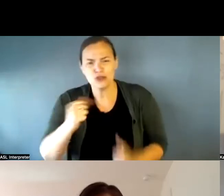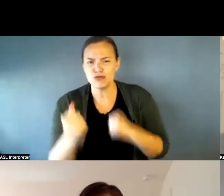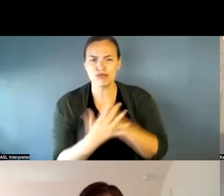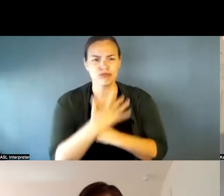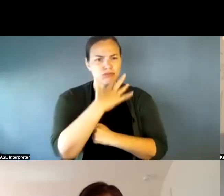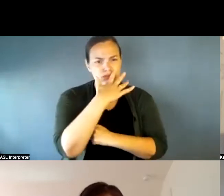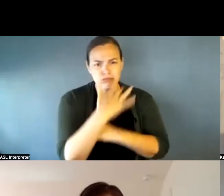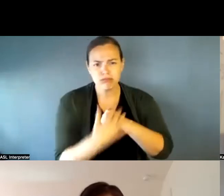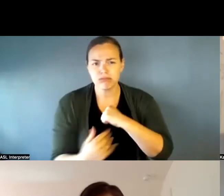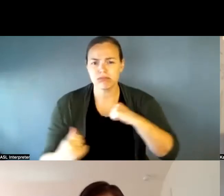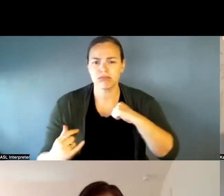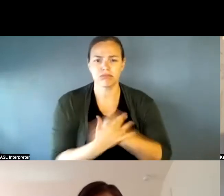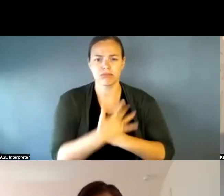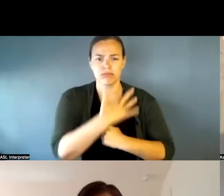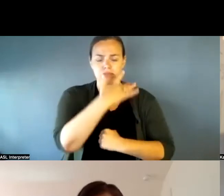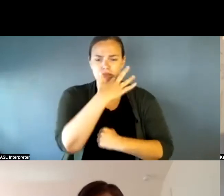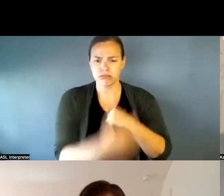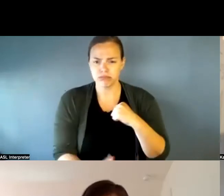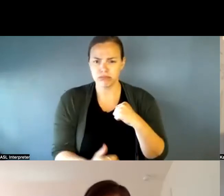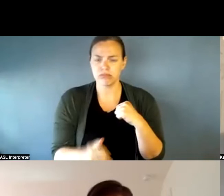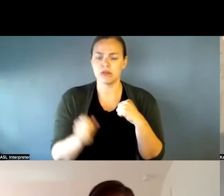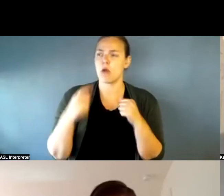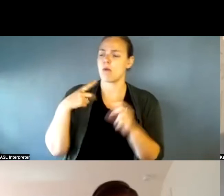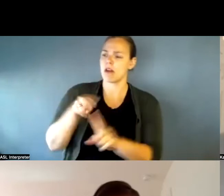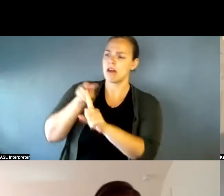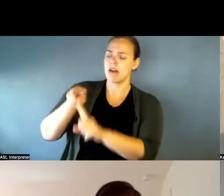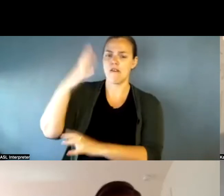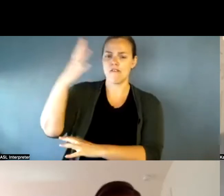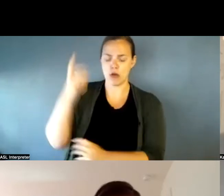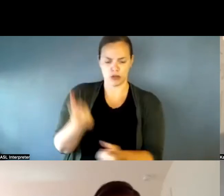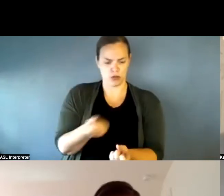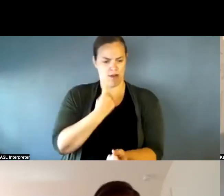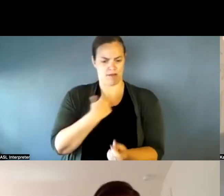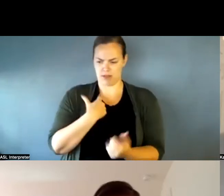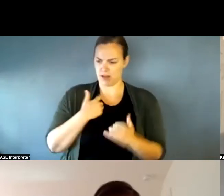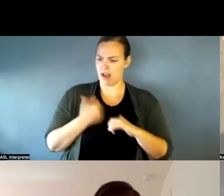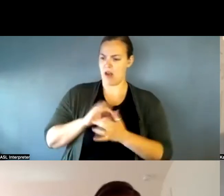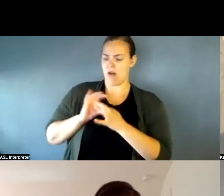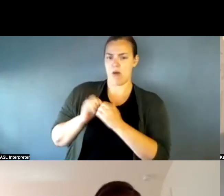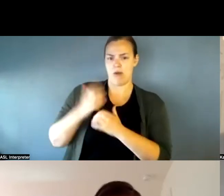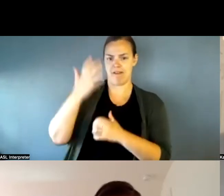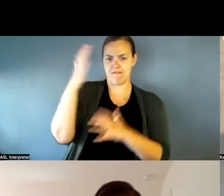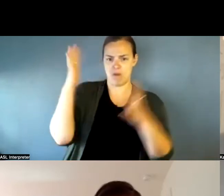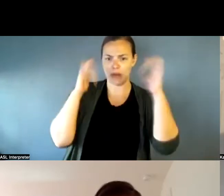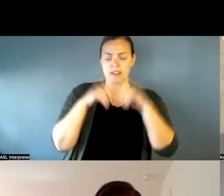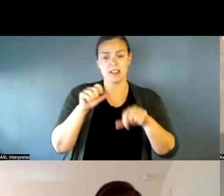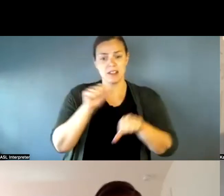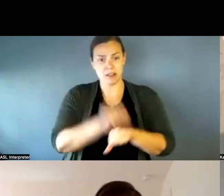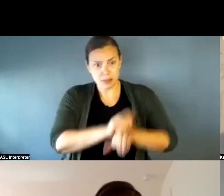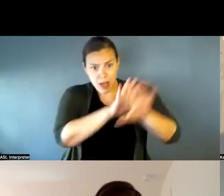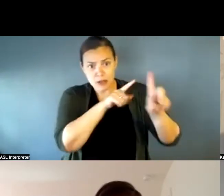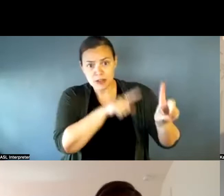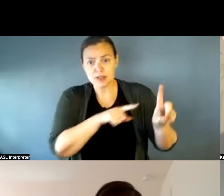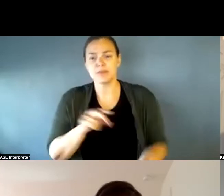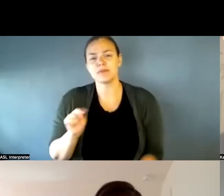talk about the forest, and when you ask me about, how I connect with the forest out in the mountains, which is North